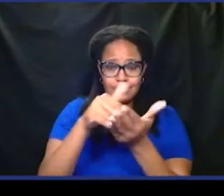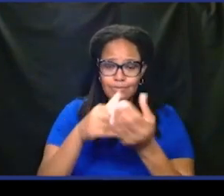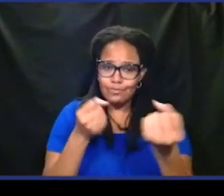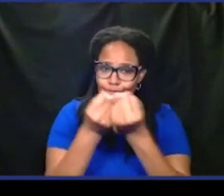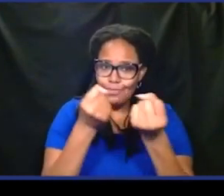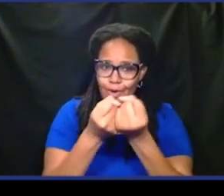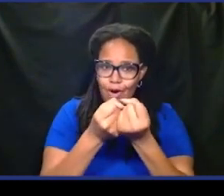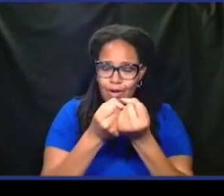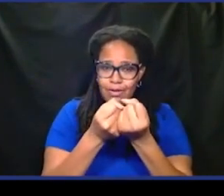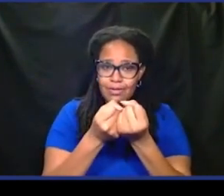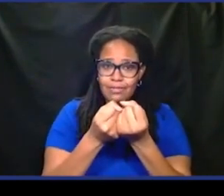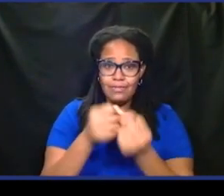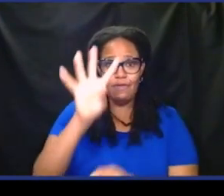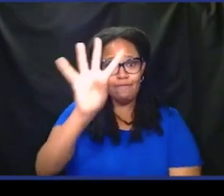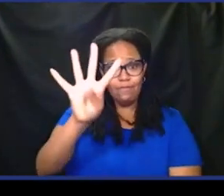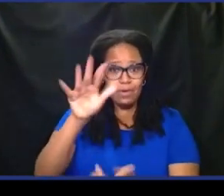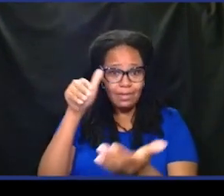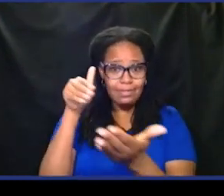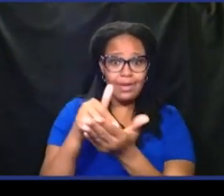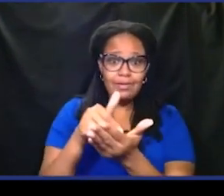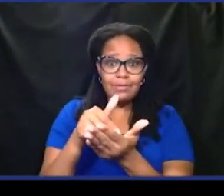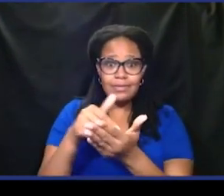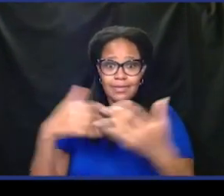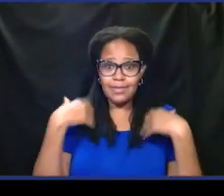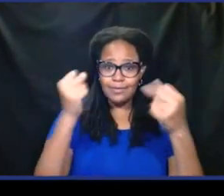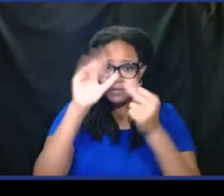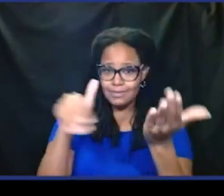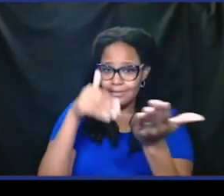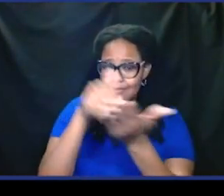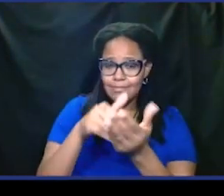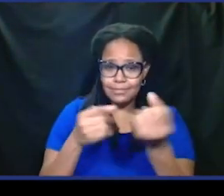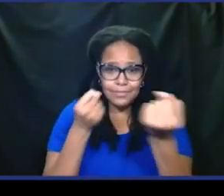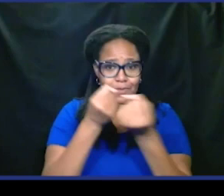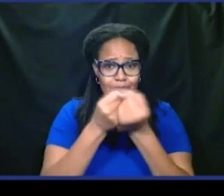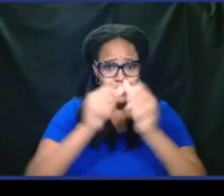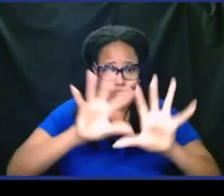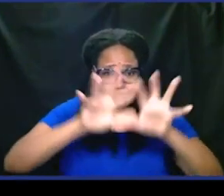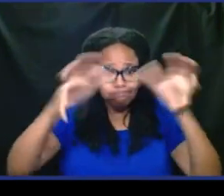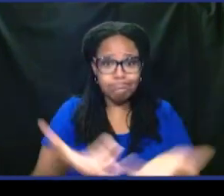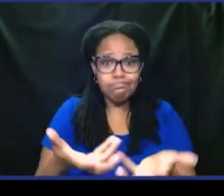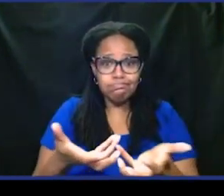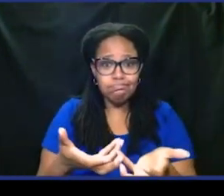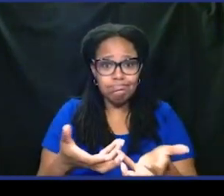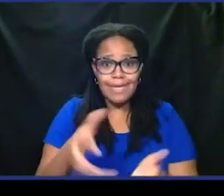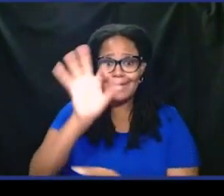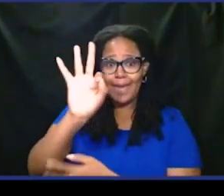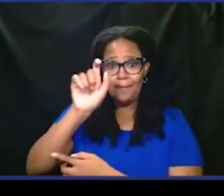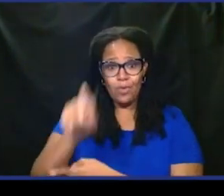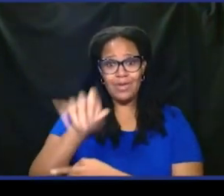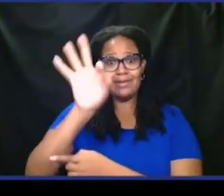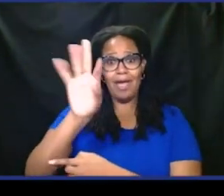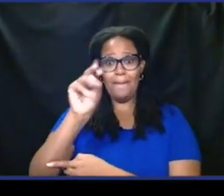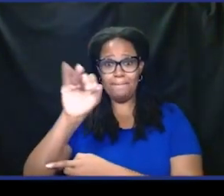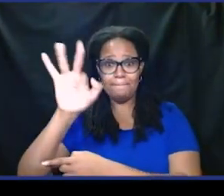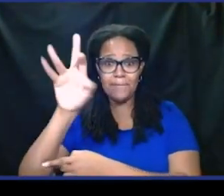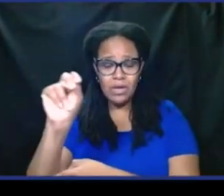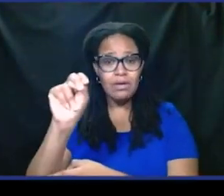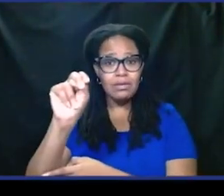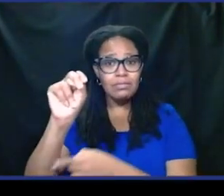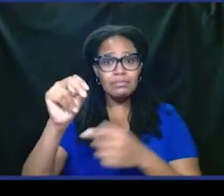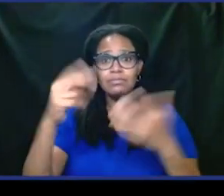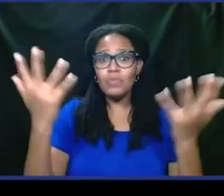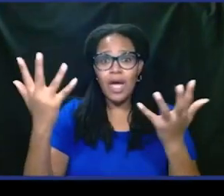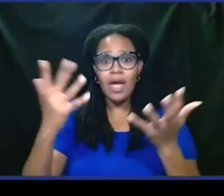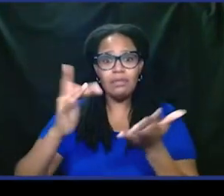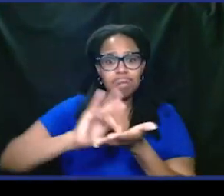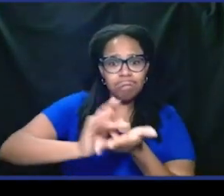worldwide. 9.9 million prescriptions provided in 2019. 16.5 million